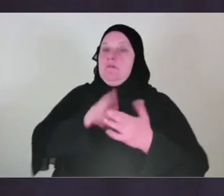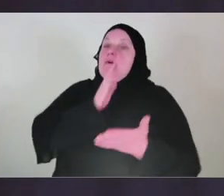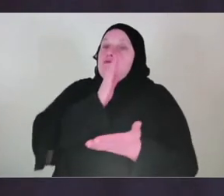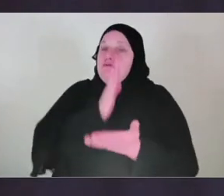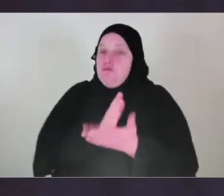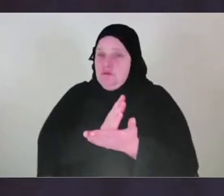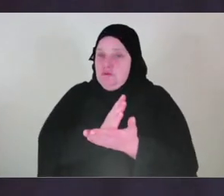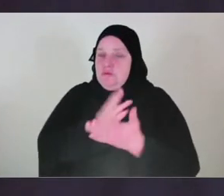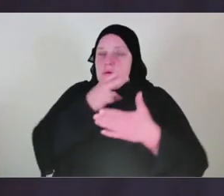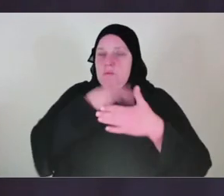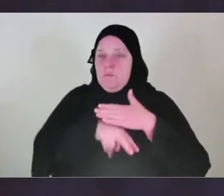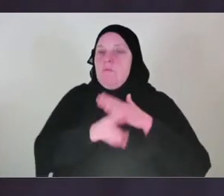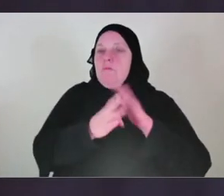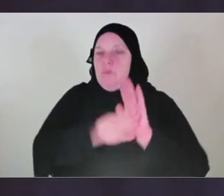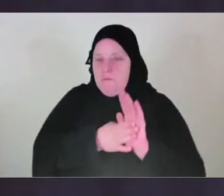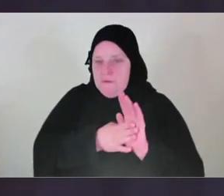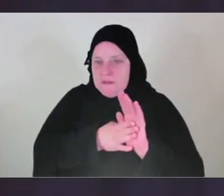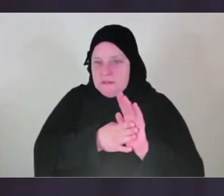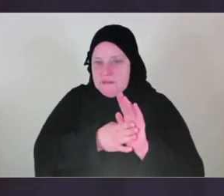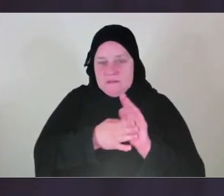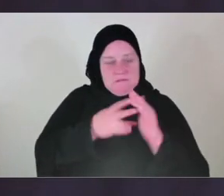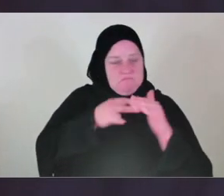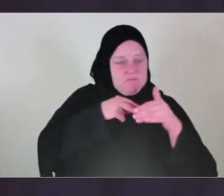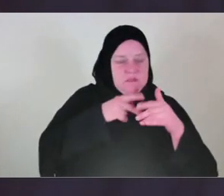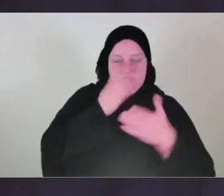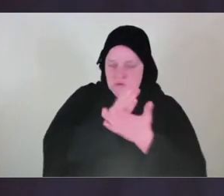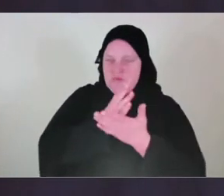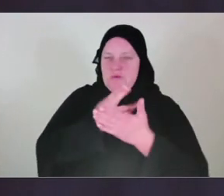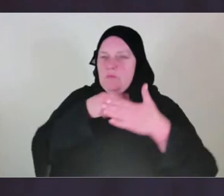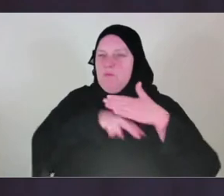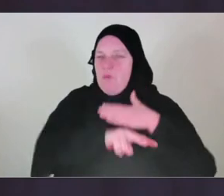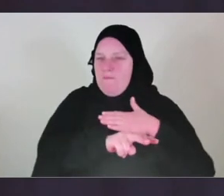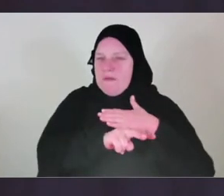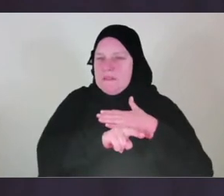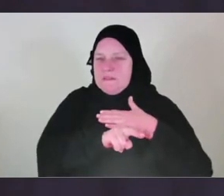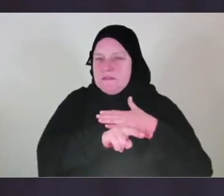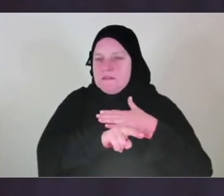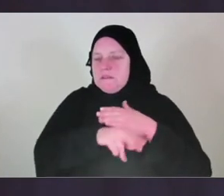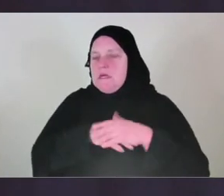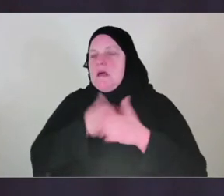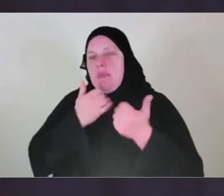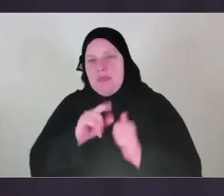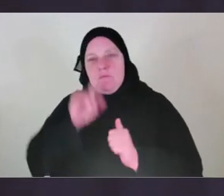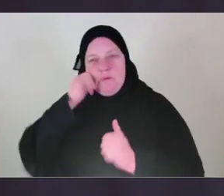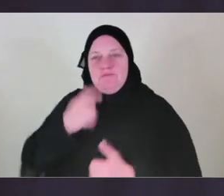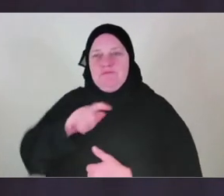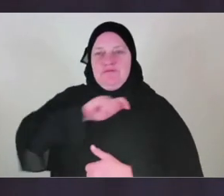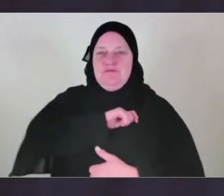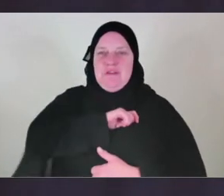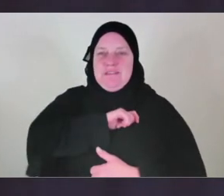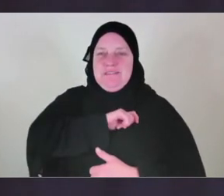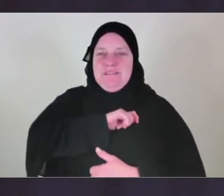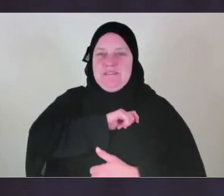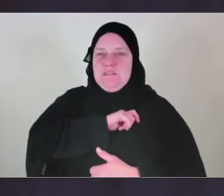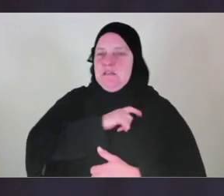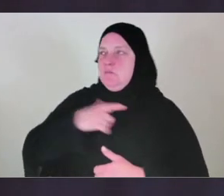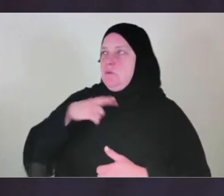prophet. He's got, imagine like, let me explain what I'm saying here. Imagine I'm trying to bring you towards Islam.